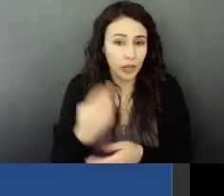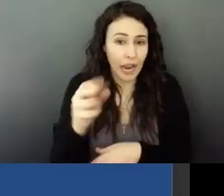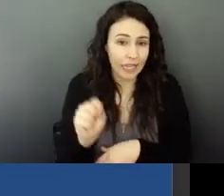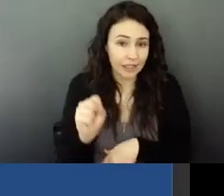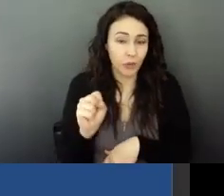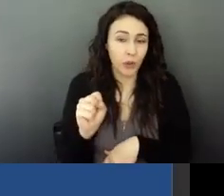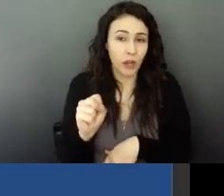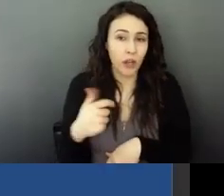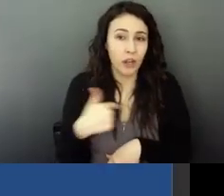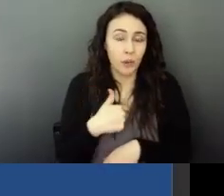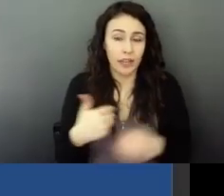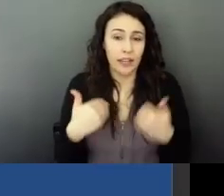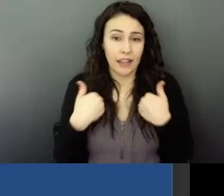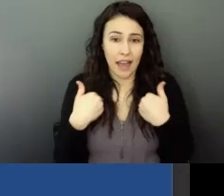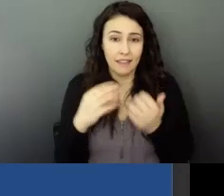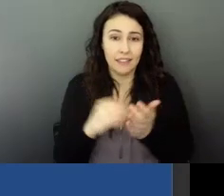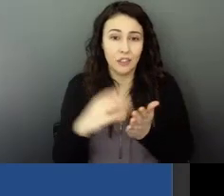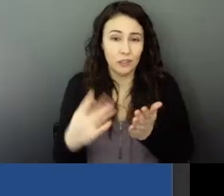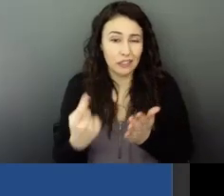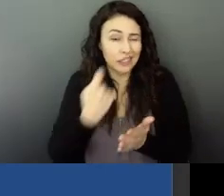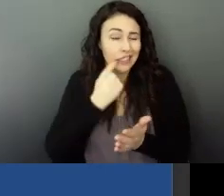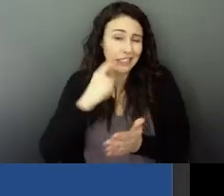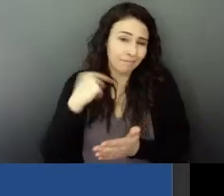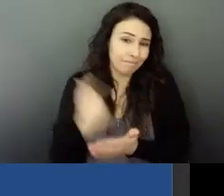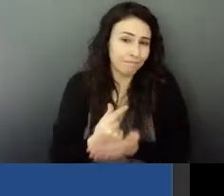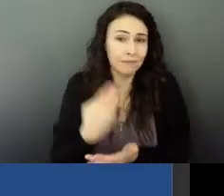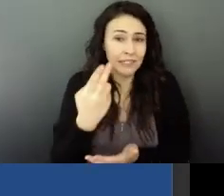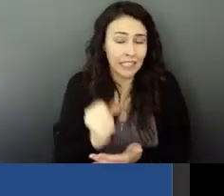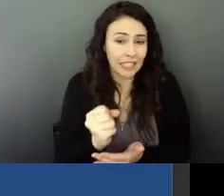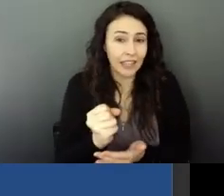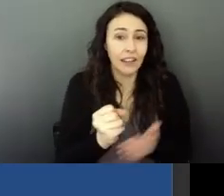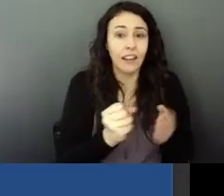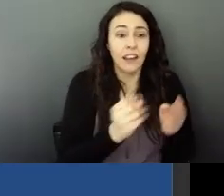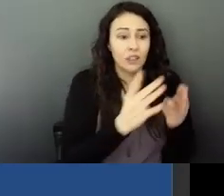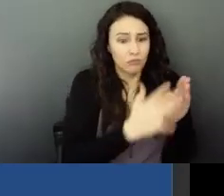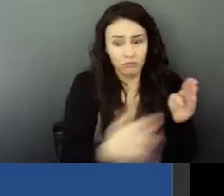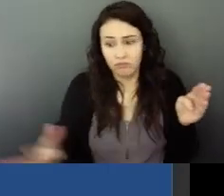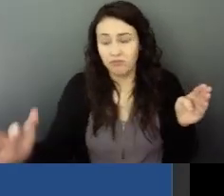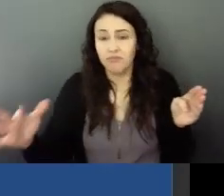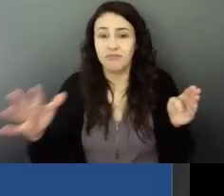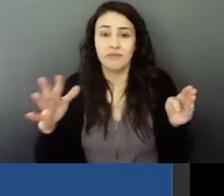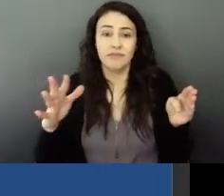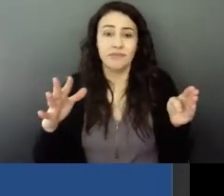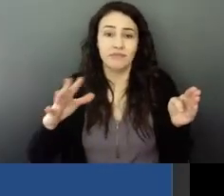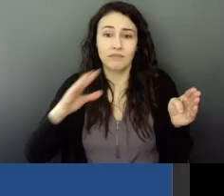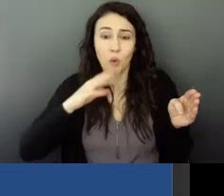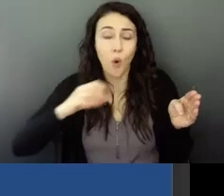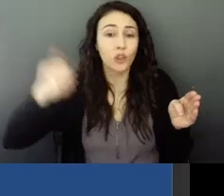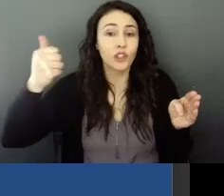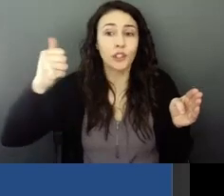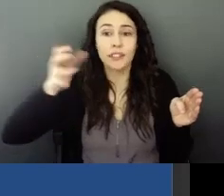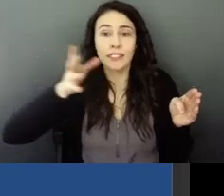are just out of high school to grandparents. And this student said he liked